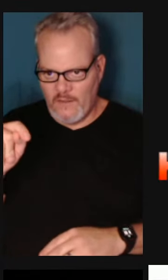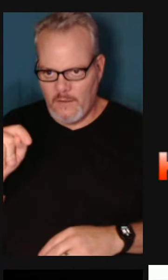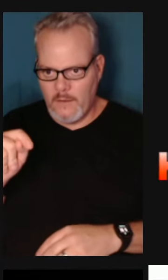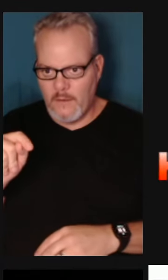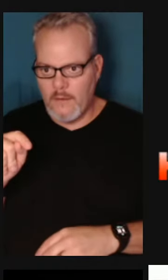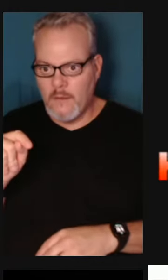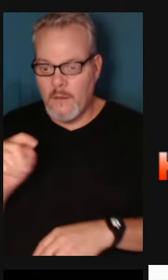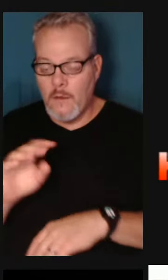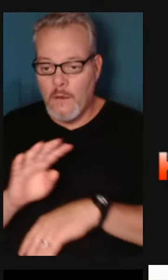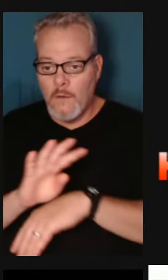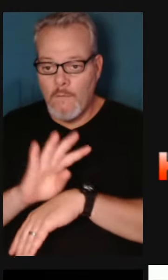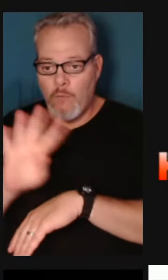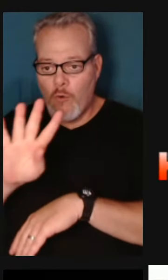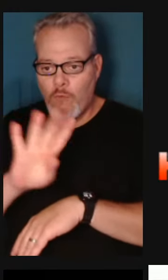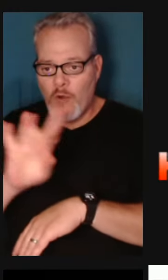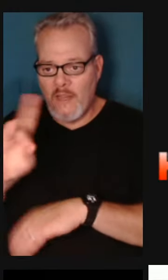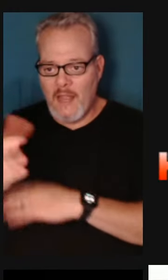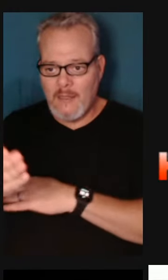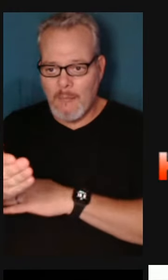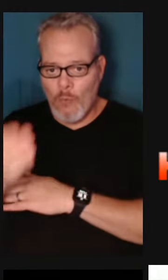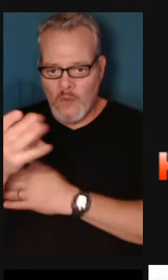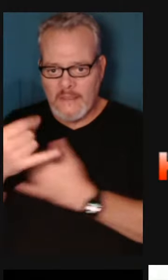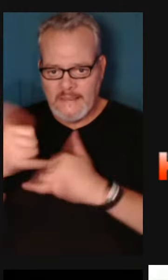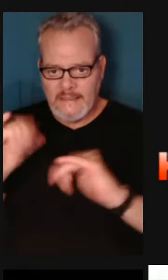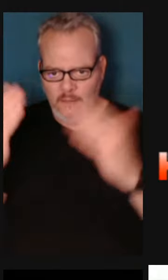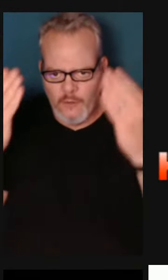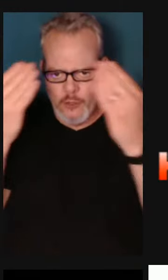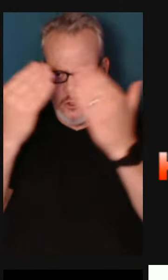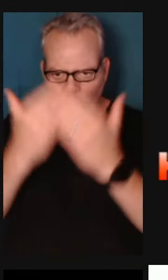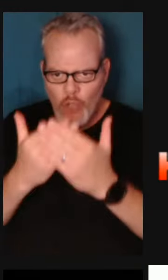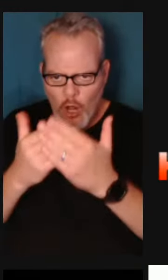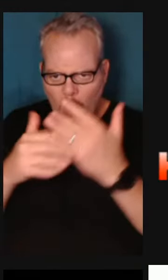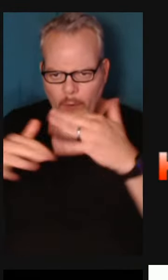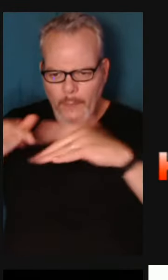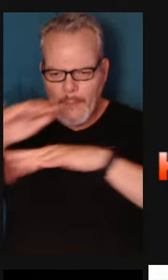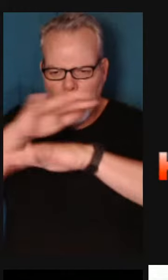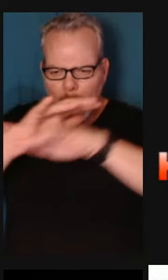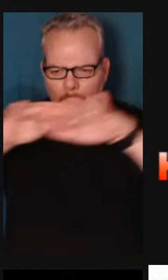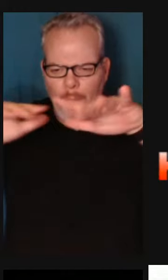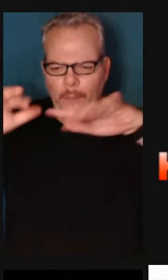still very dark, with the sky filled with the dust of crushed rock.